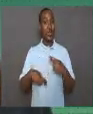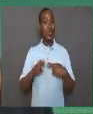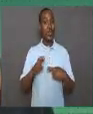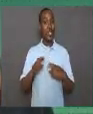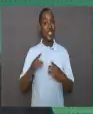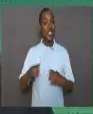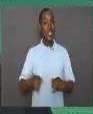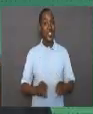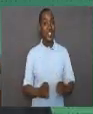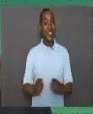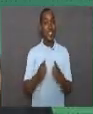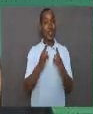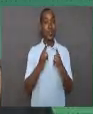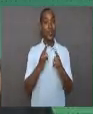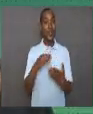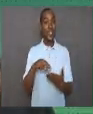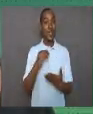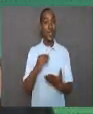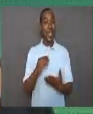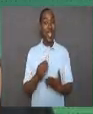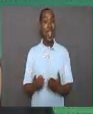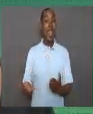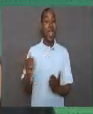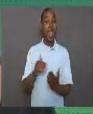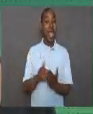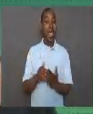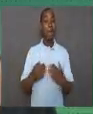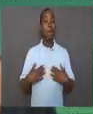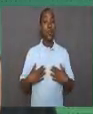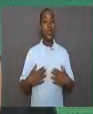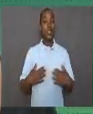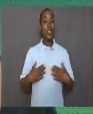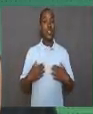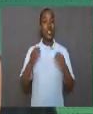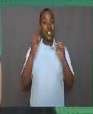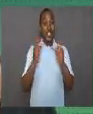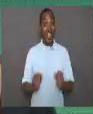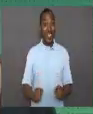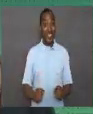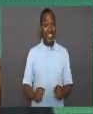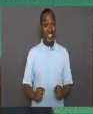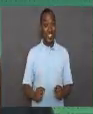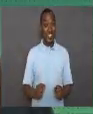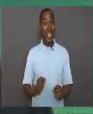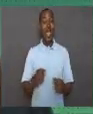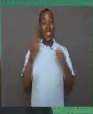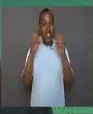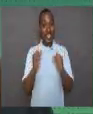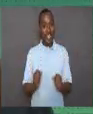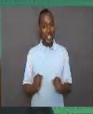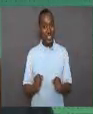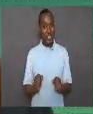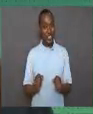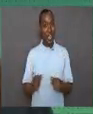system and about breathing structures by examining the structure of